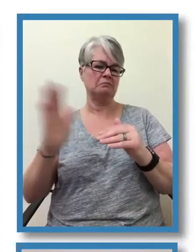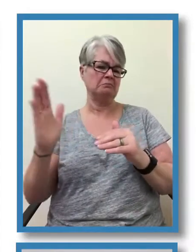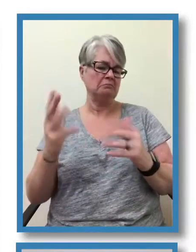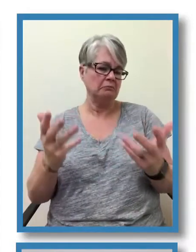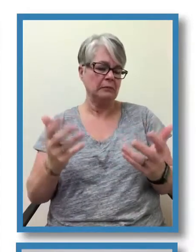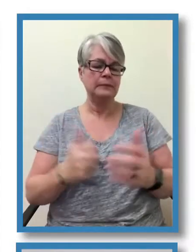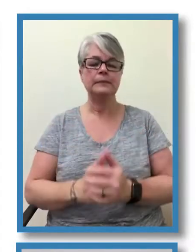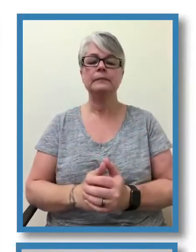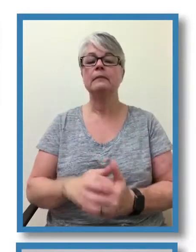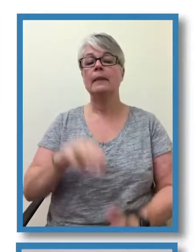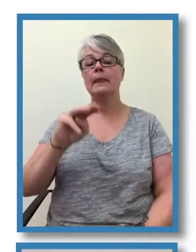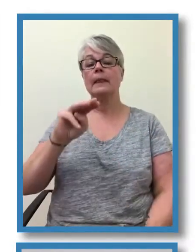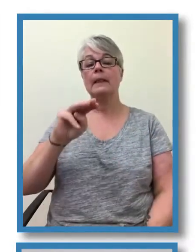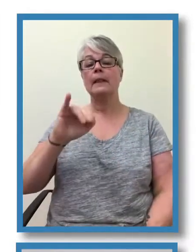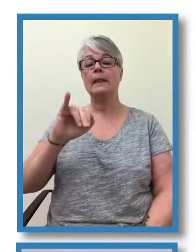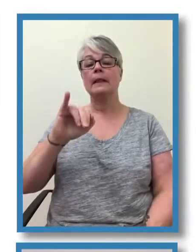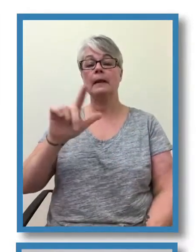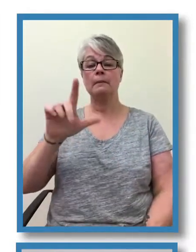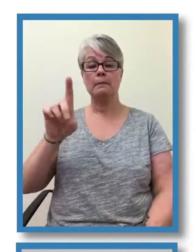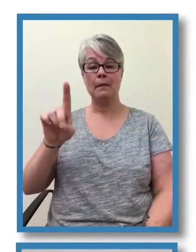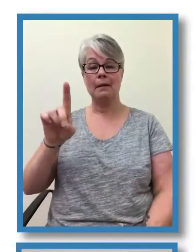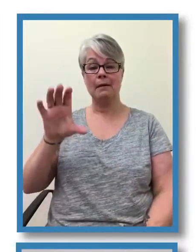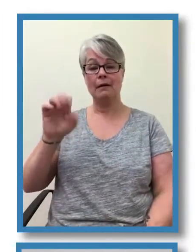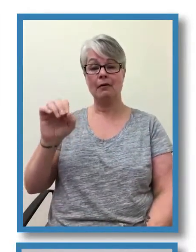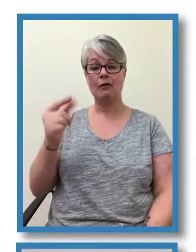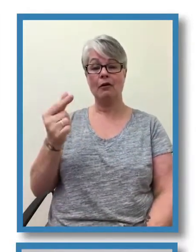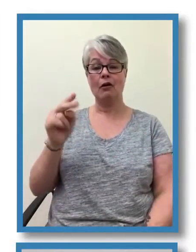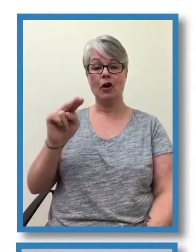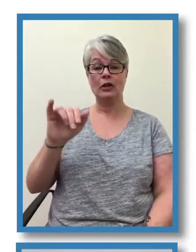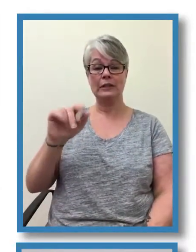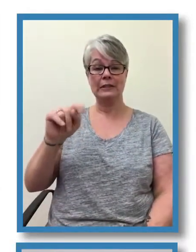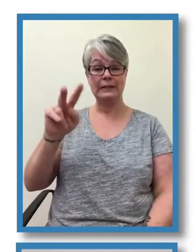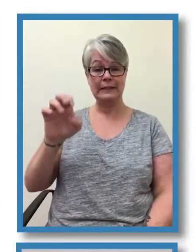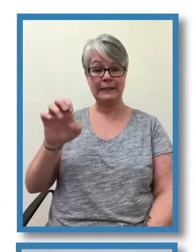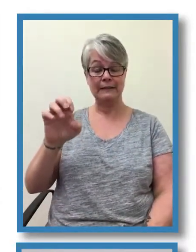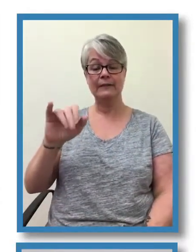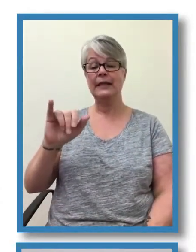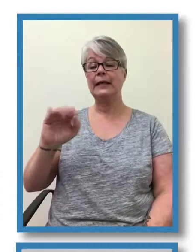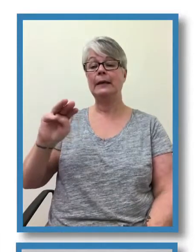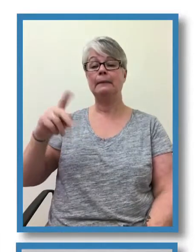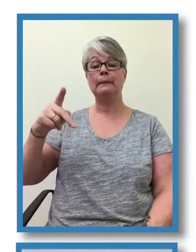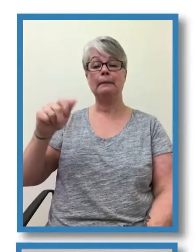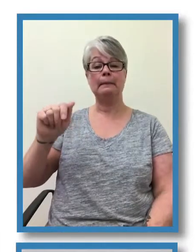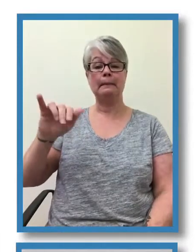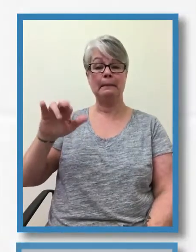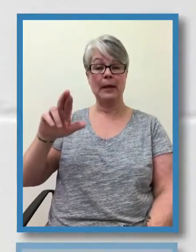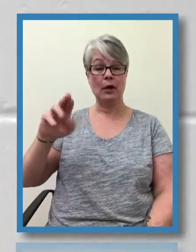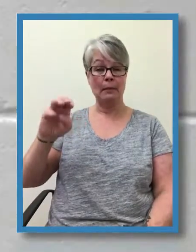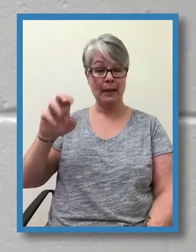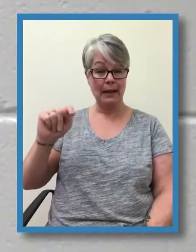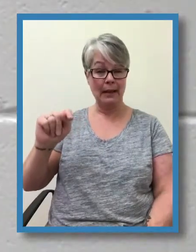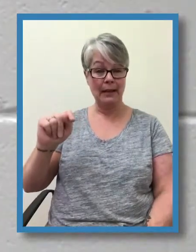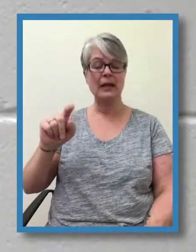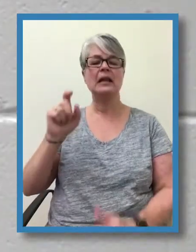repeated Montreal cognitive assessments, you can see that there is a decline over time. And they're